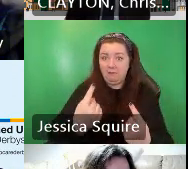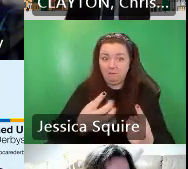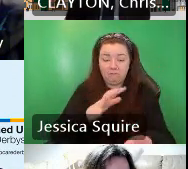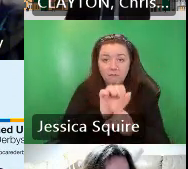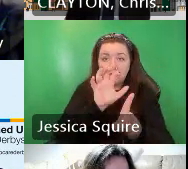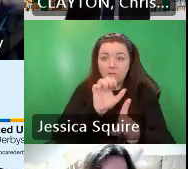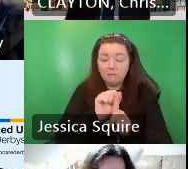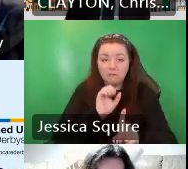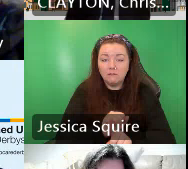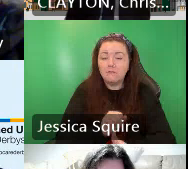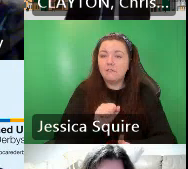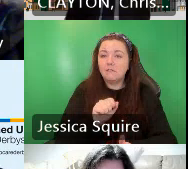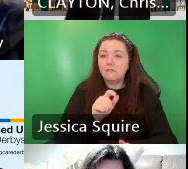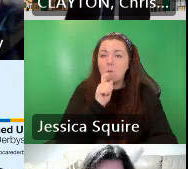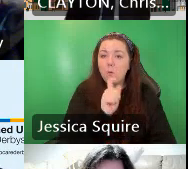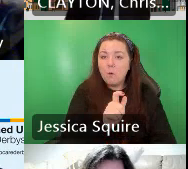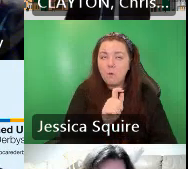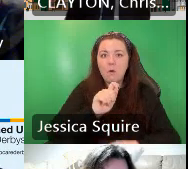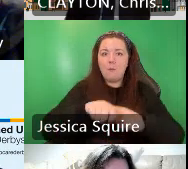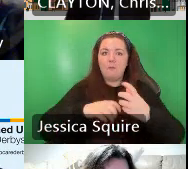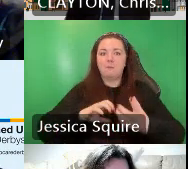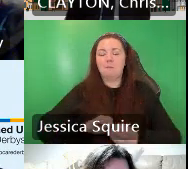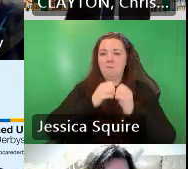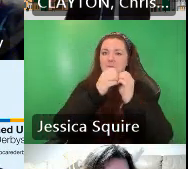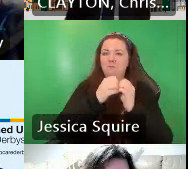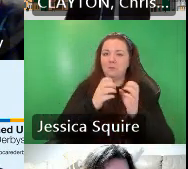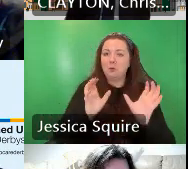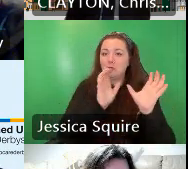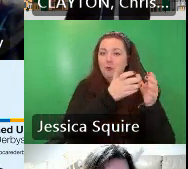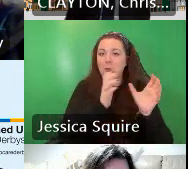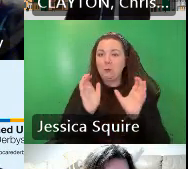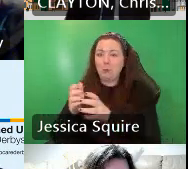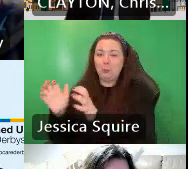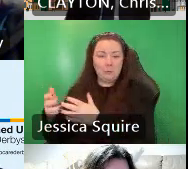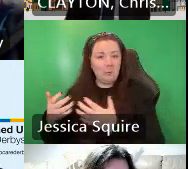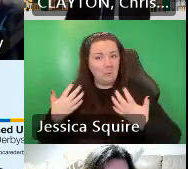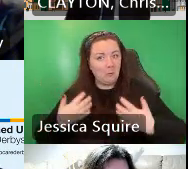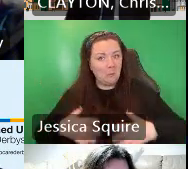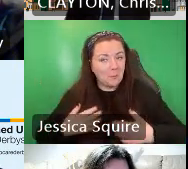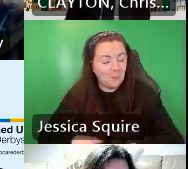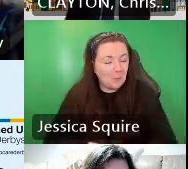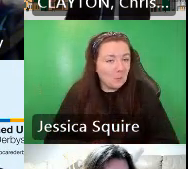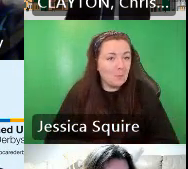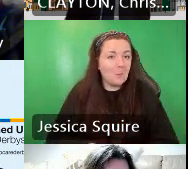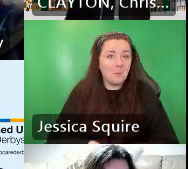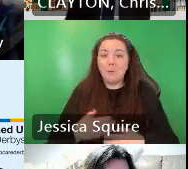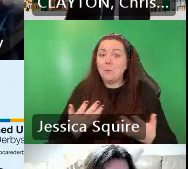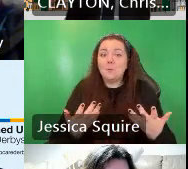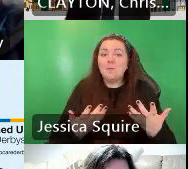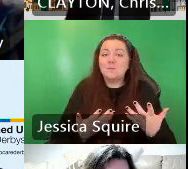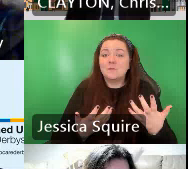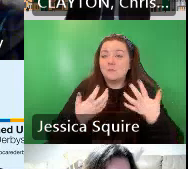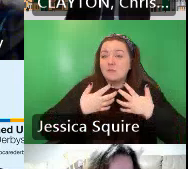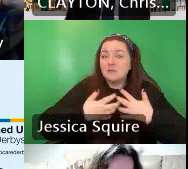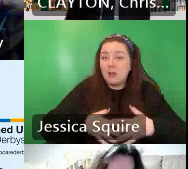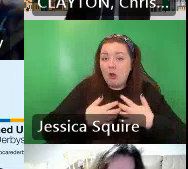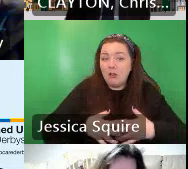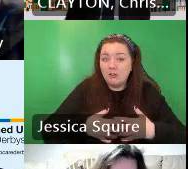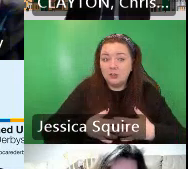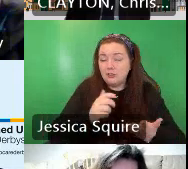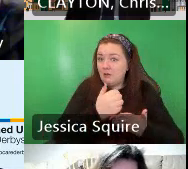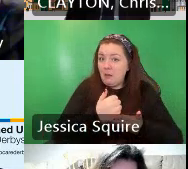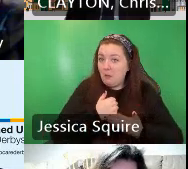the information. So we're still in the foothills of some of this within the NHS, but you can see that some of the technologies we can apply can be really helpful in theming things, at